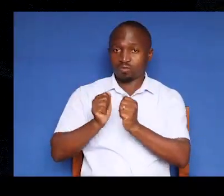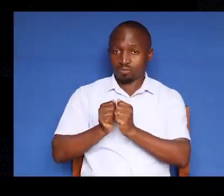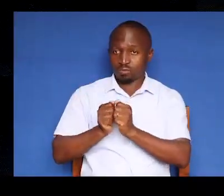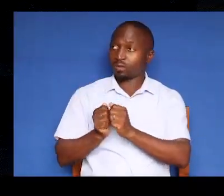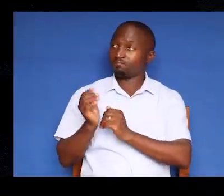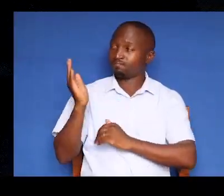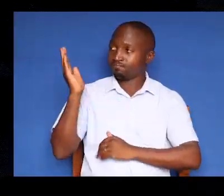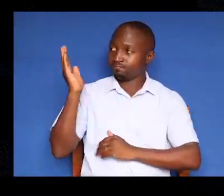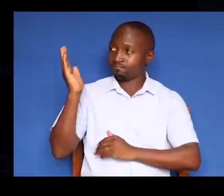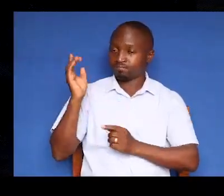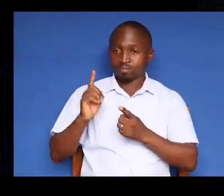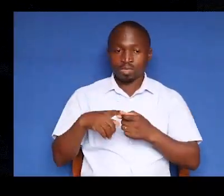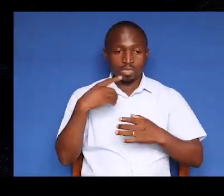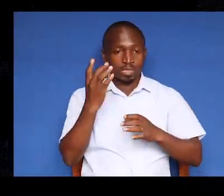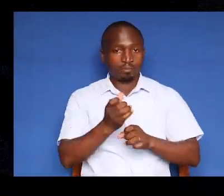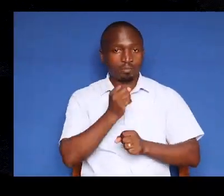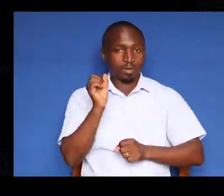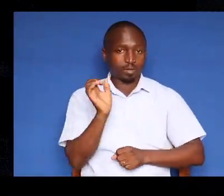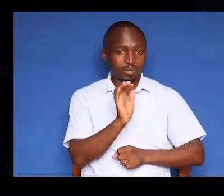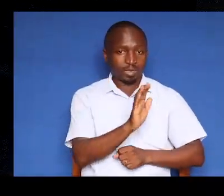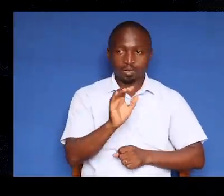while his income was